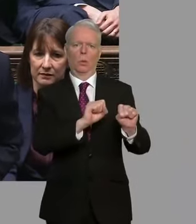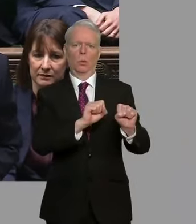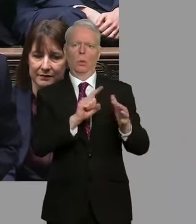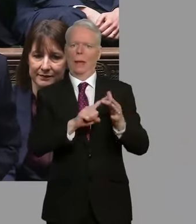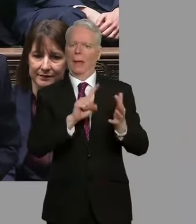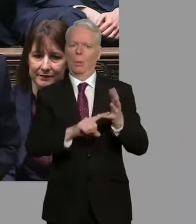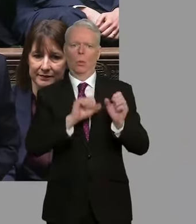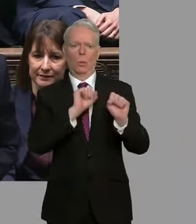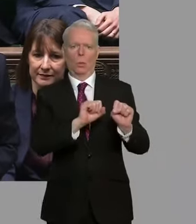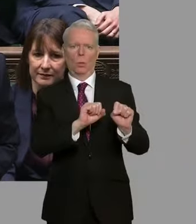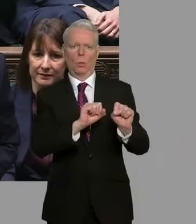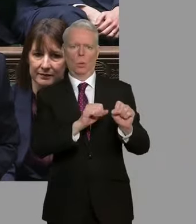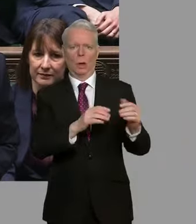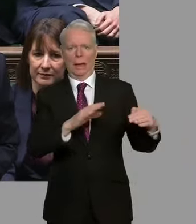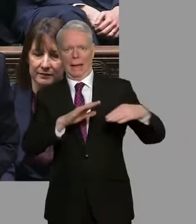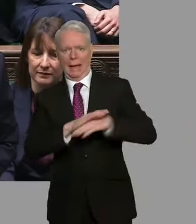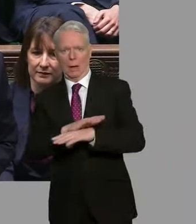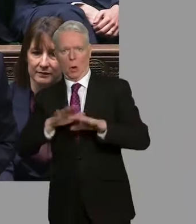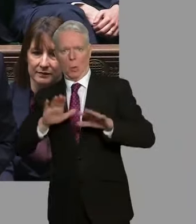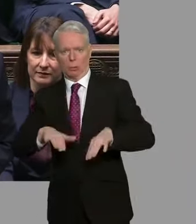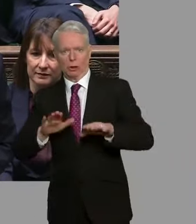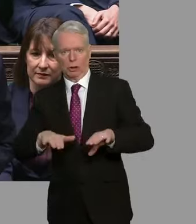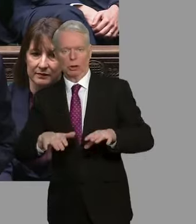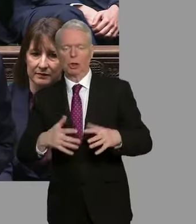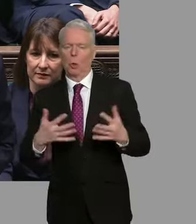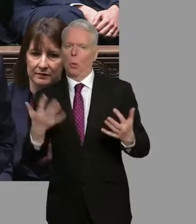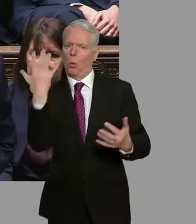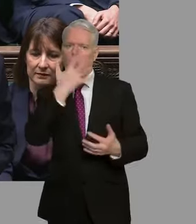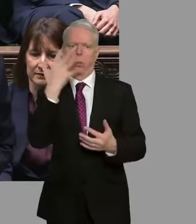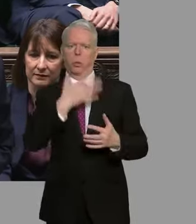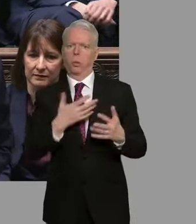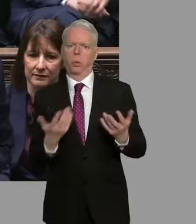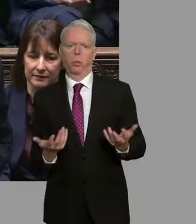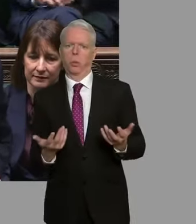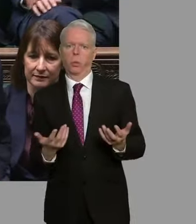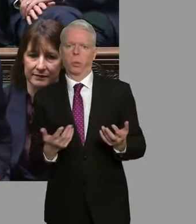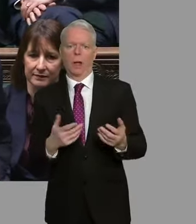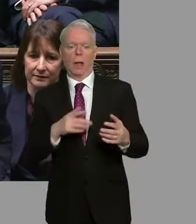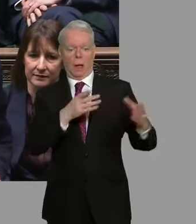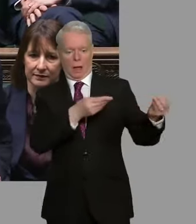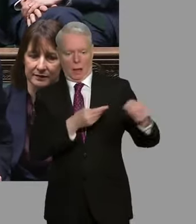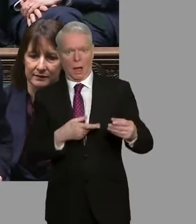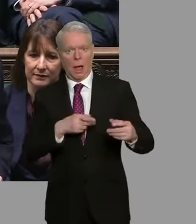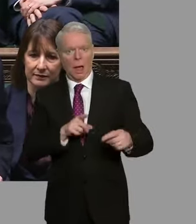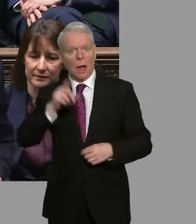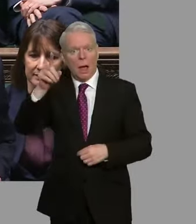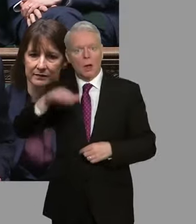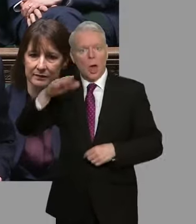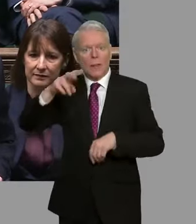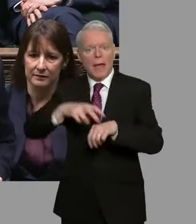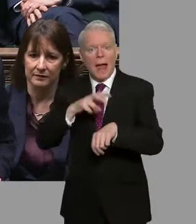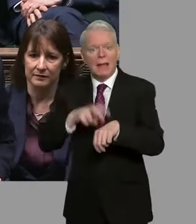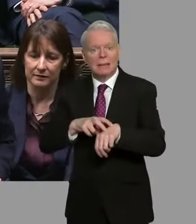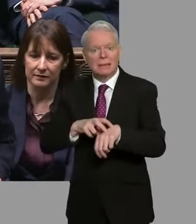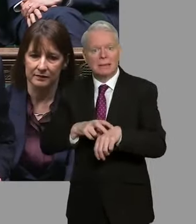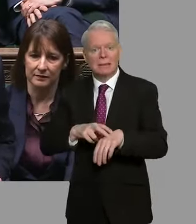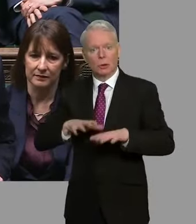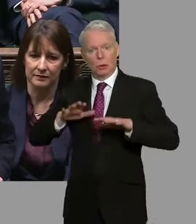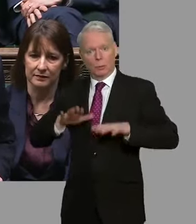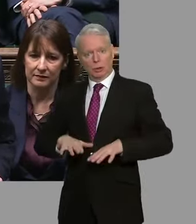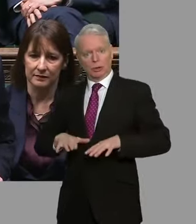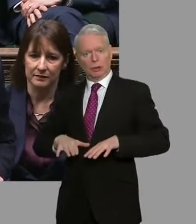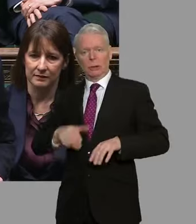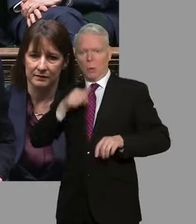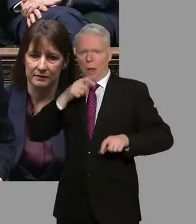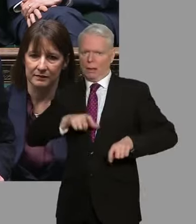of mutual enforcement. The reality is this is mutual agreement, and I know he's got his proposal, but I think his proposal would